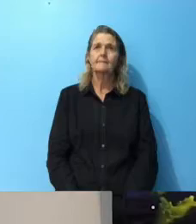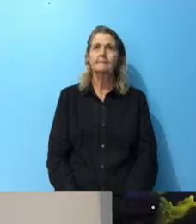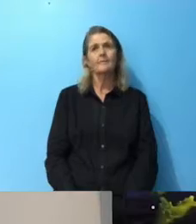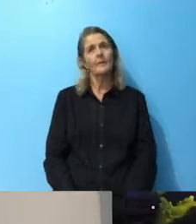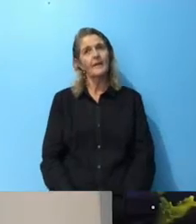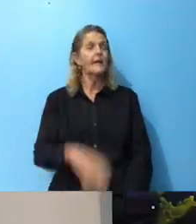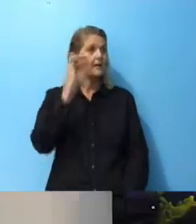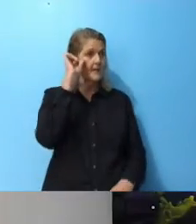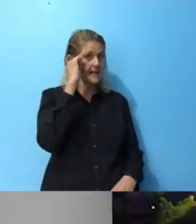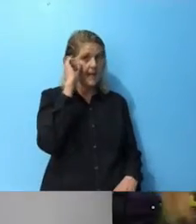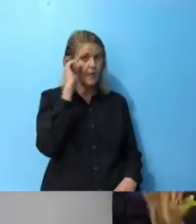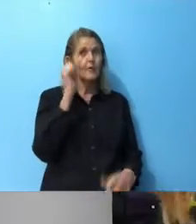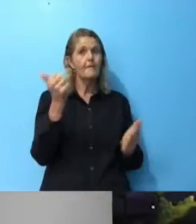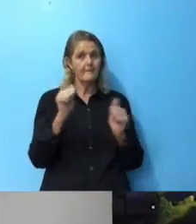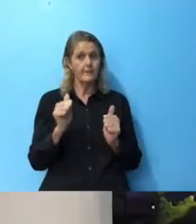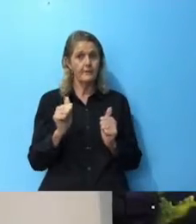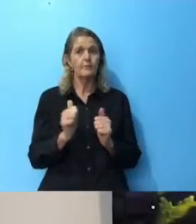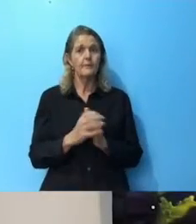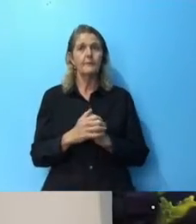Okay, so that's my yellows